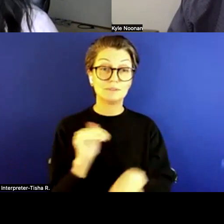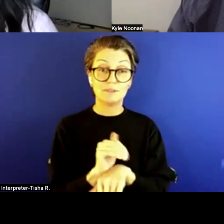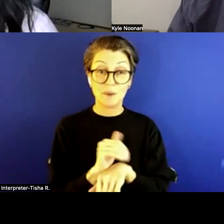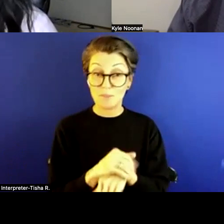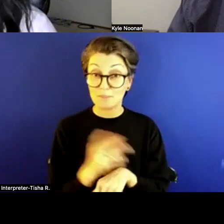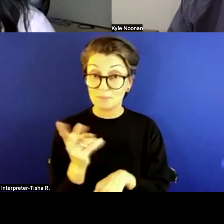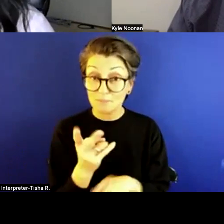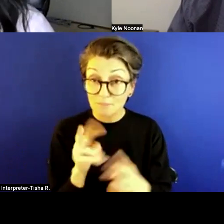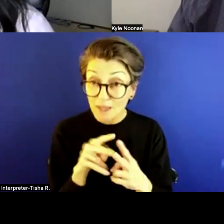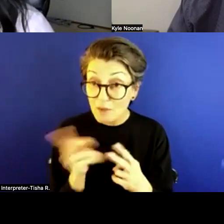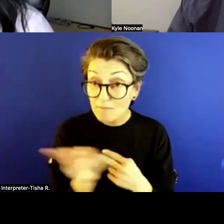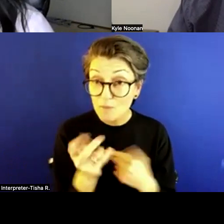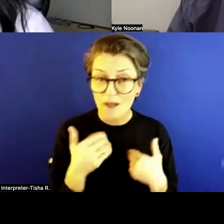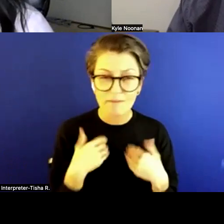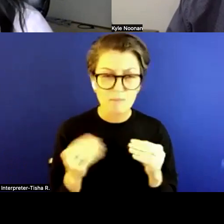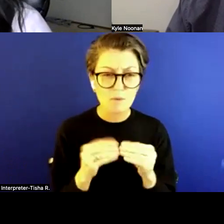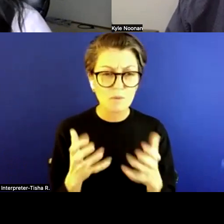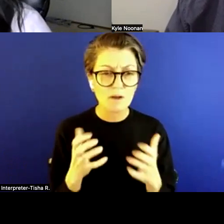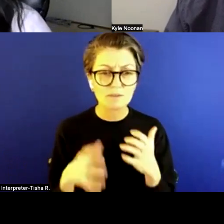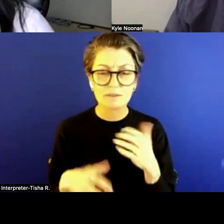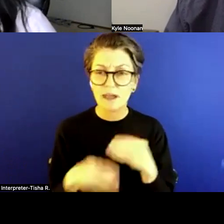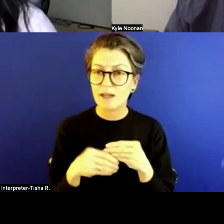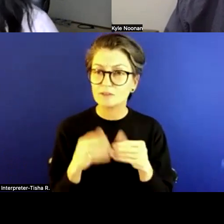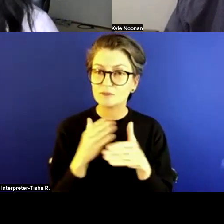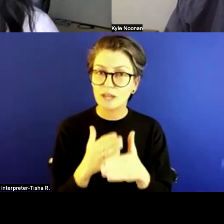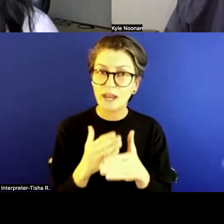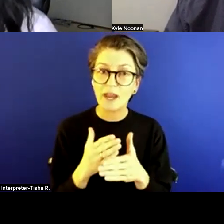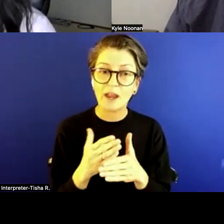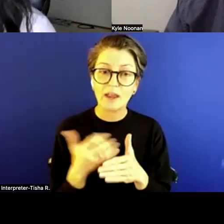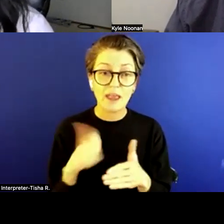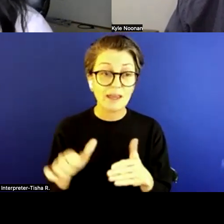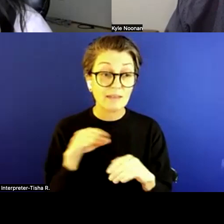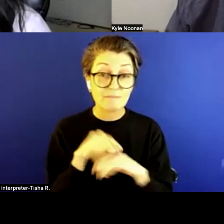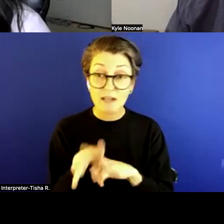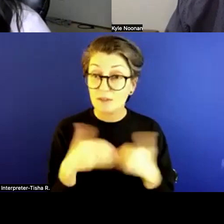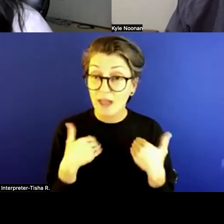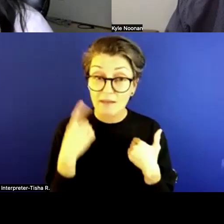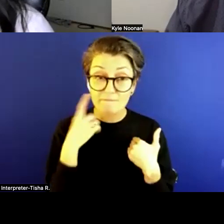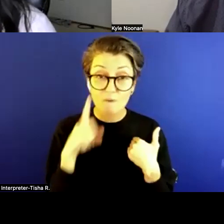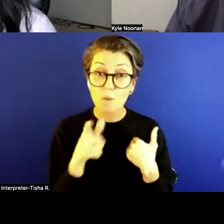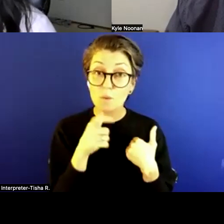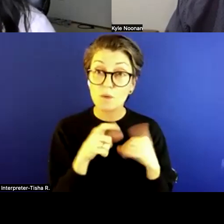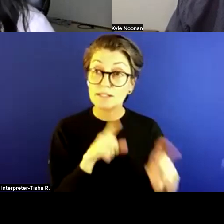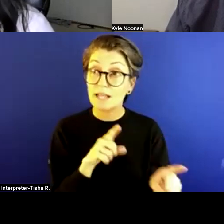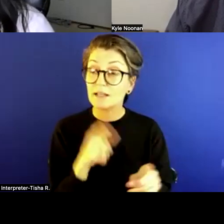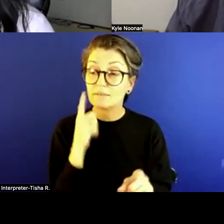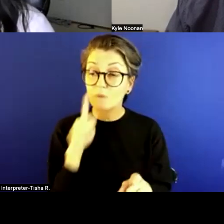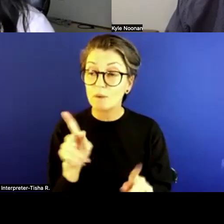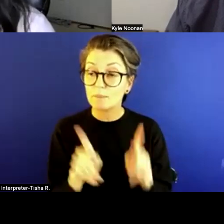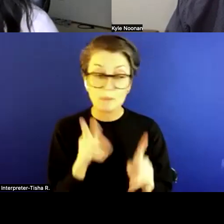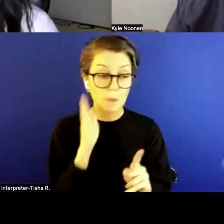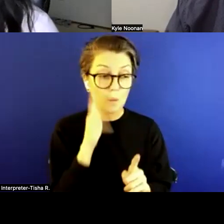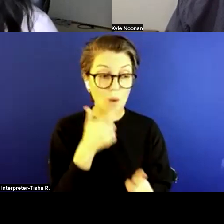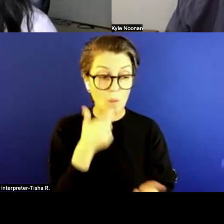of you have anything else further you'd like to share? Any advice that you have for our attendees or for those that will be watching